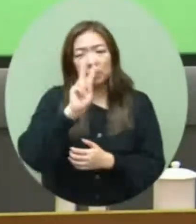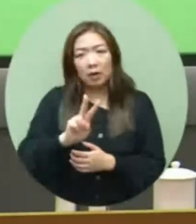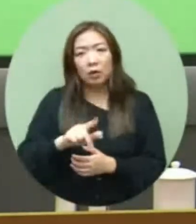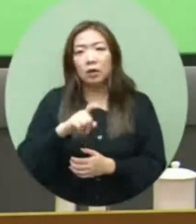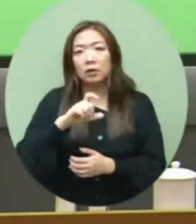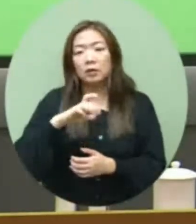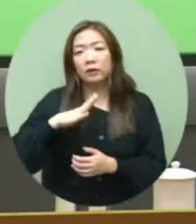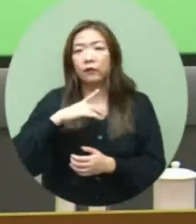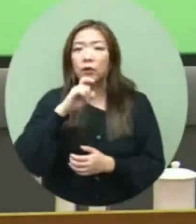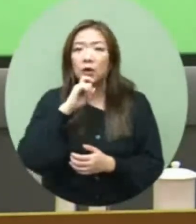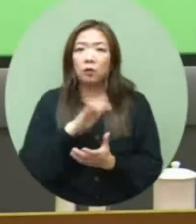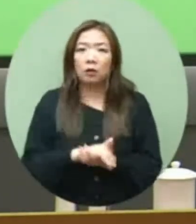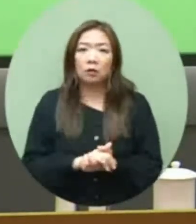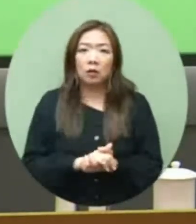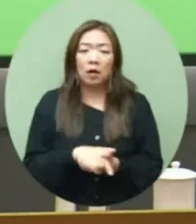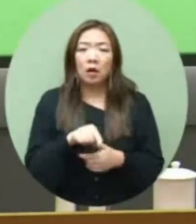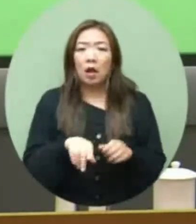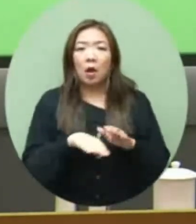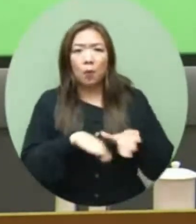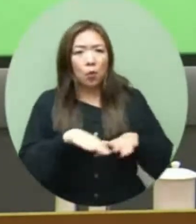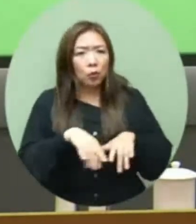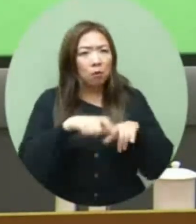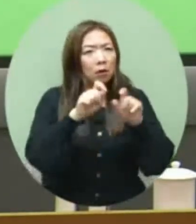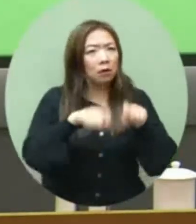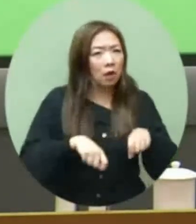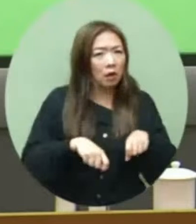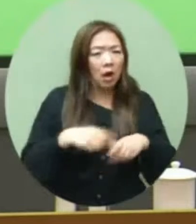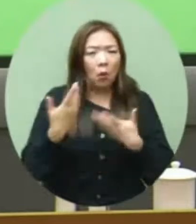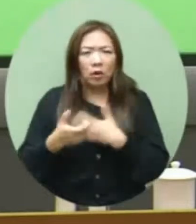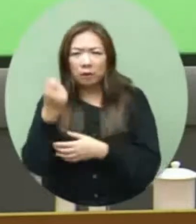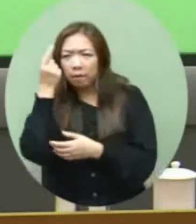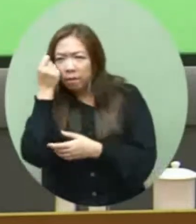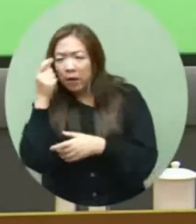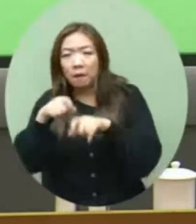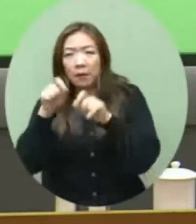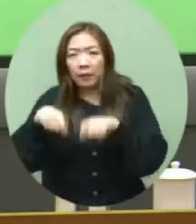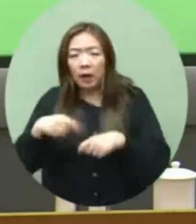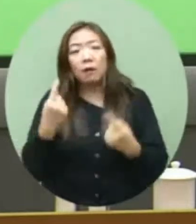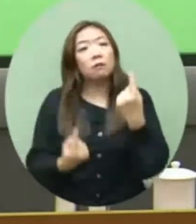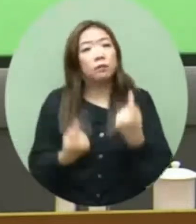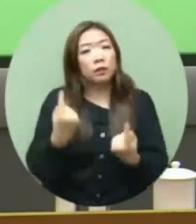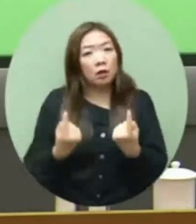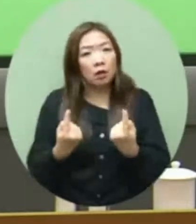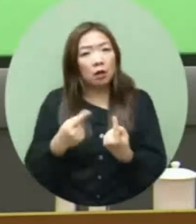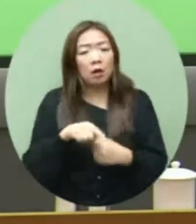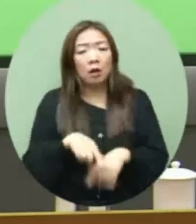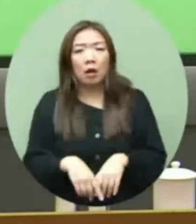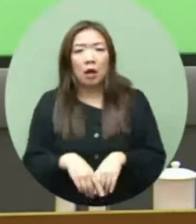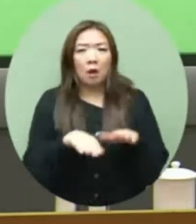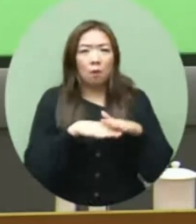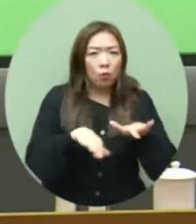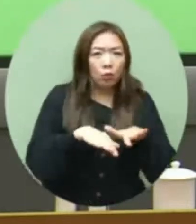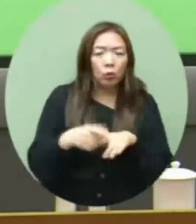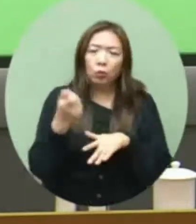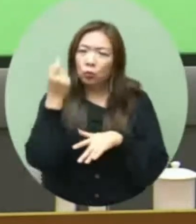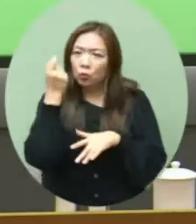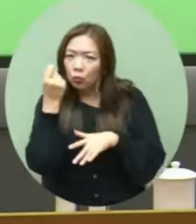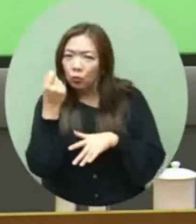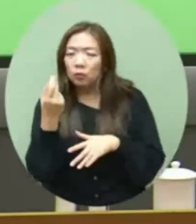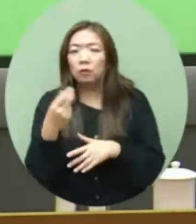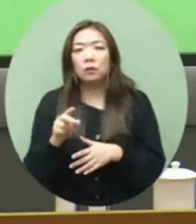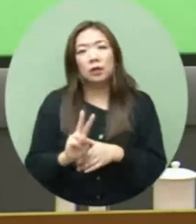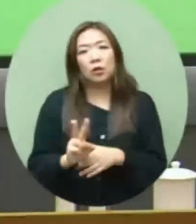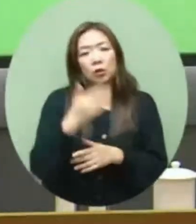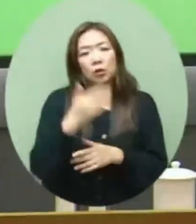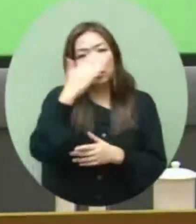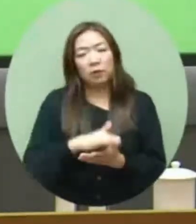back to the setting of priorities. In addition, we need to consider whether it is a general issue or a specific